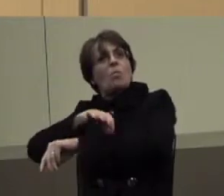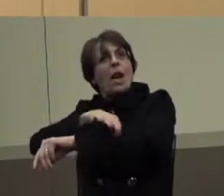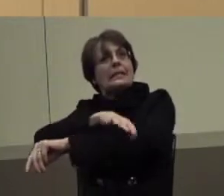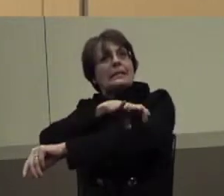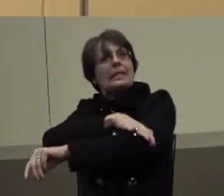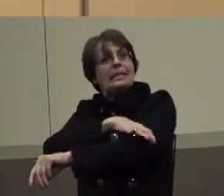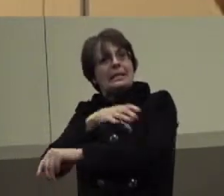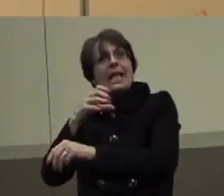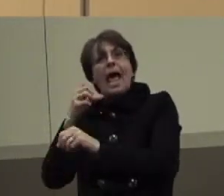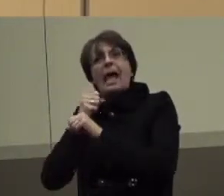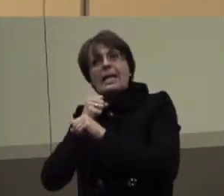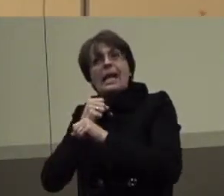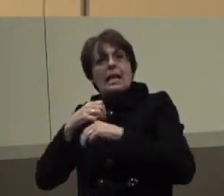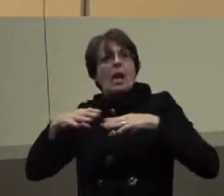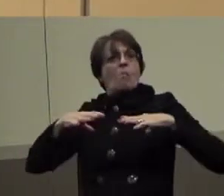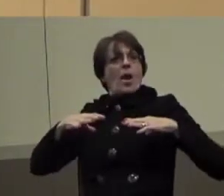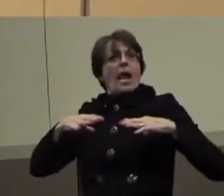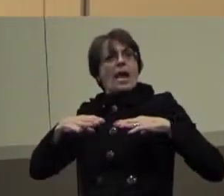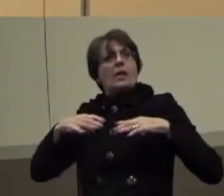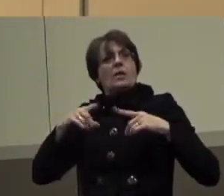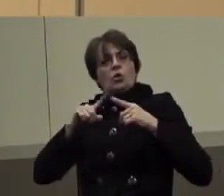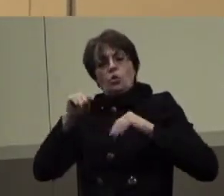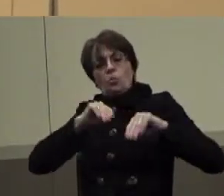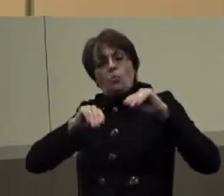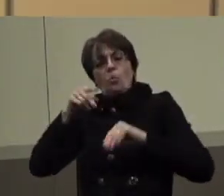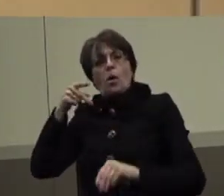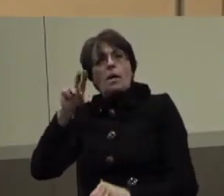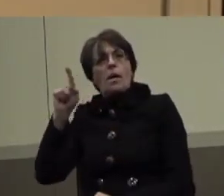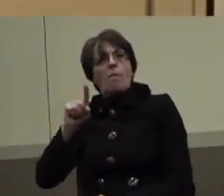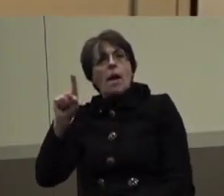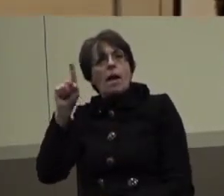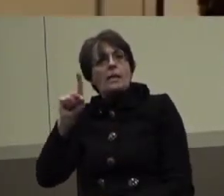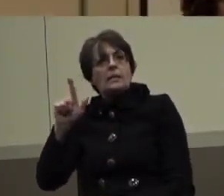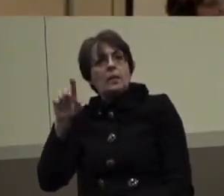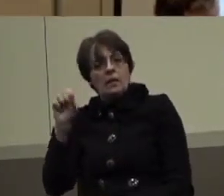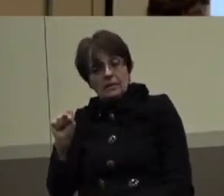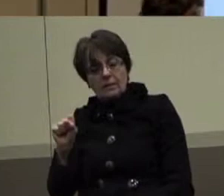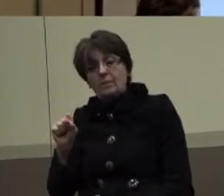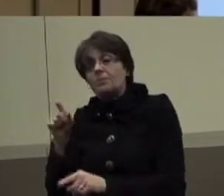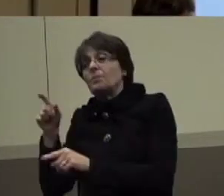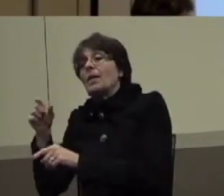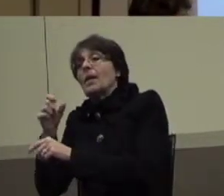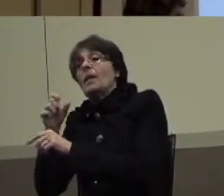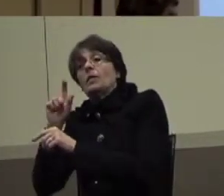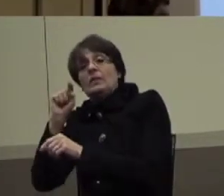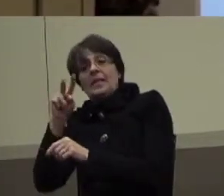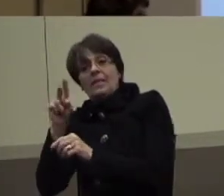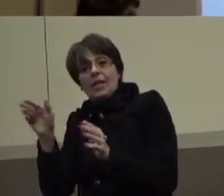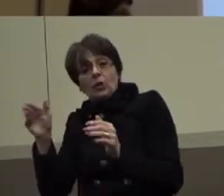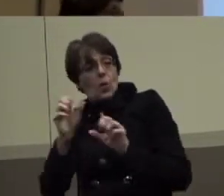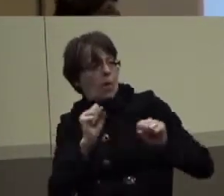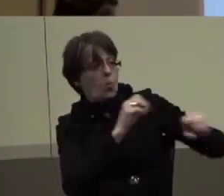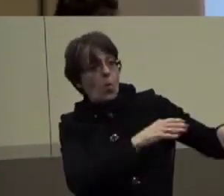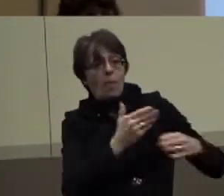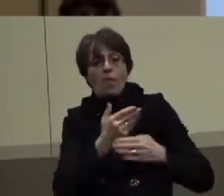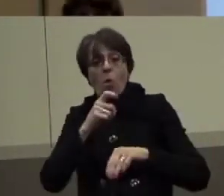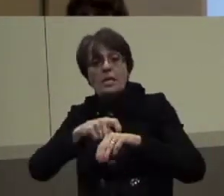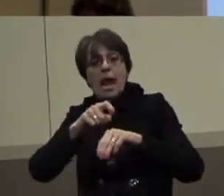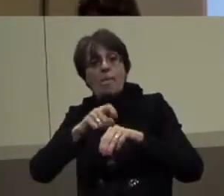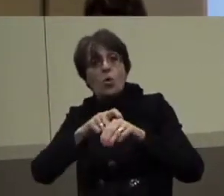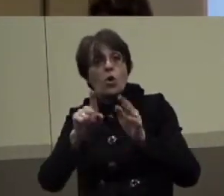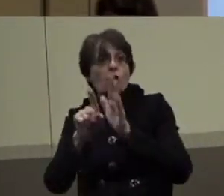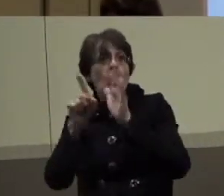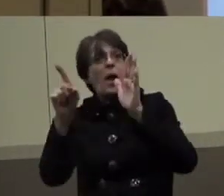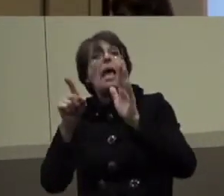bracelets and getting the break to go do the puzzles. So if she could get the TV tray put away before the timer quit, she got